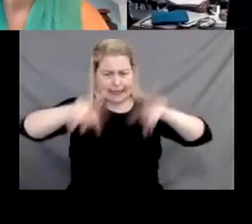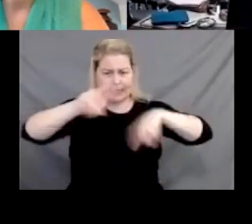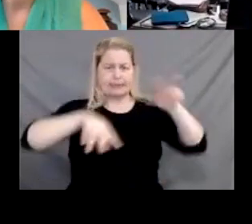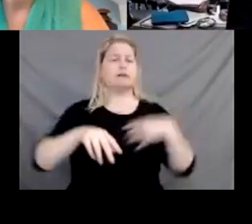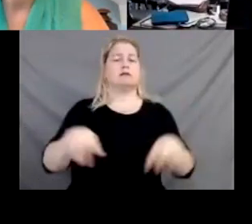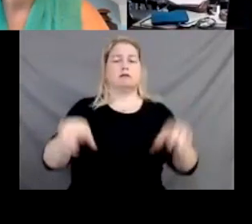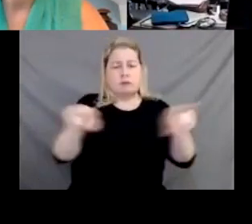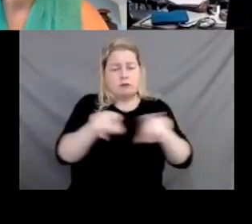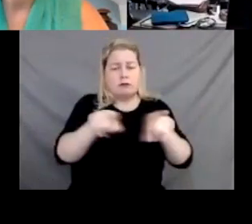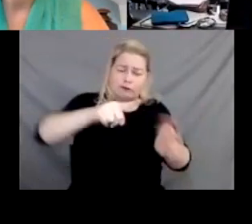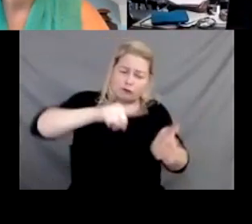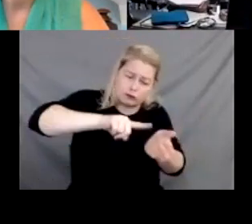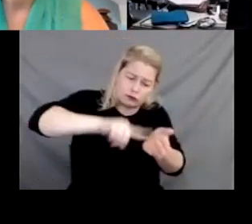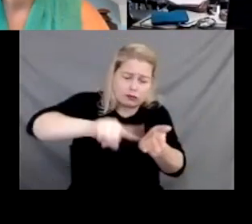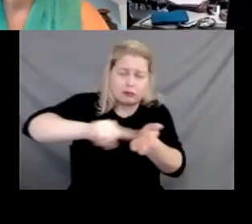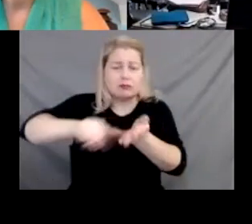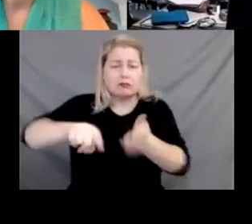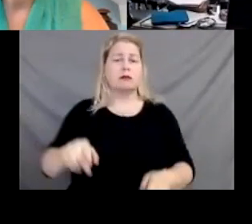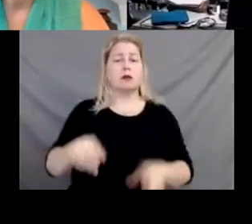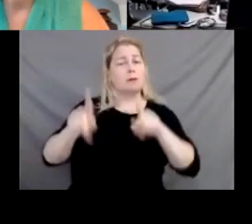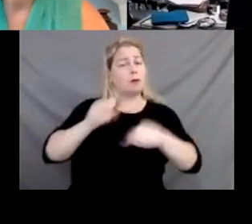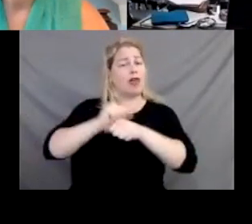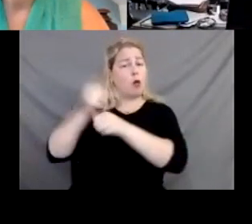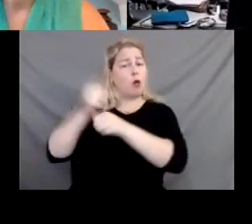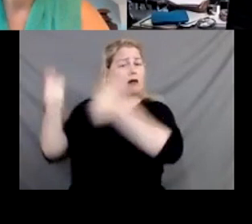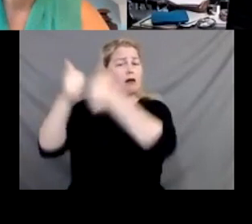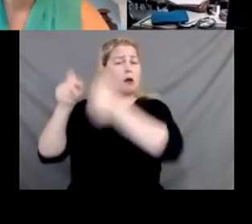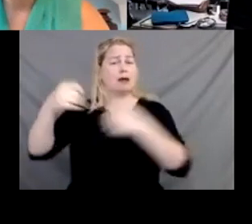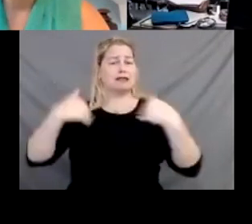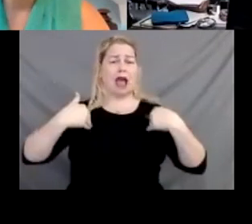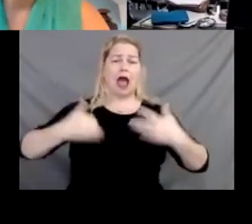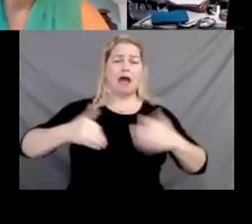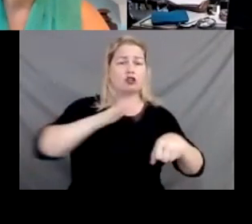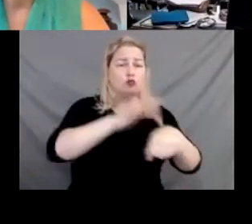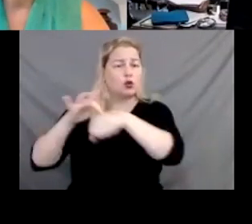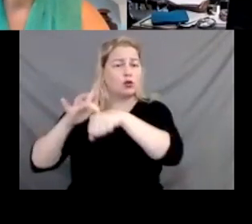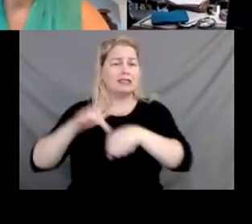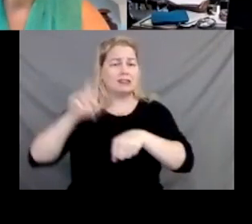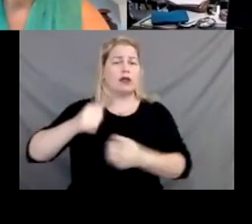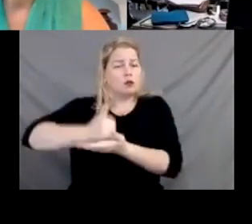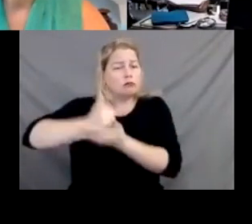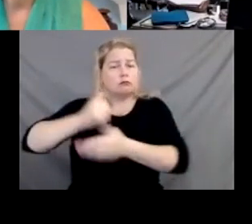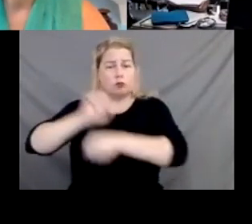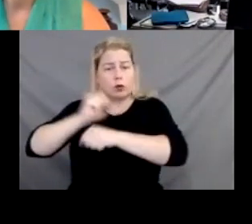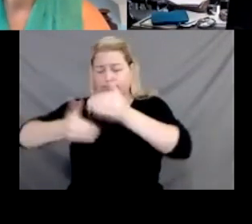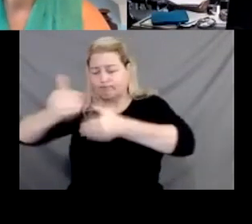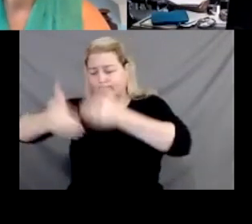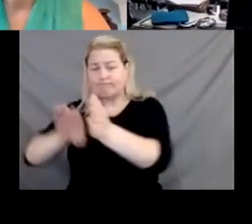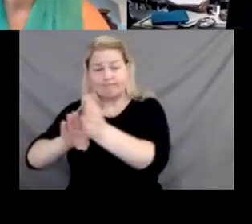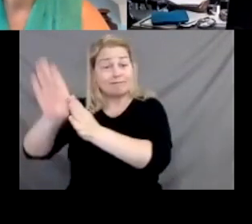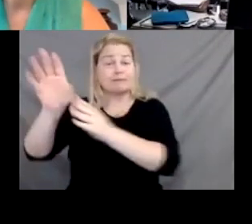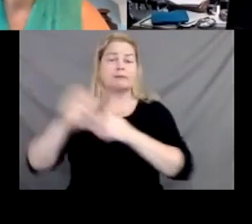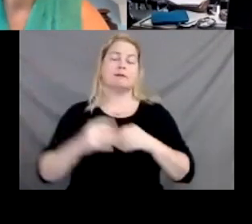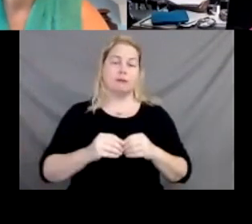administration has the resources that they need to continue to do that. So those are